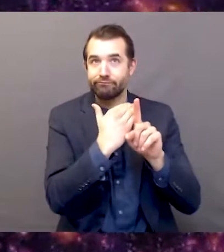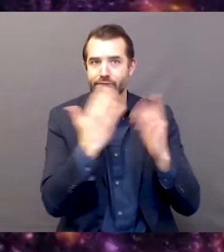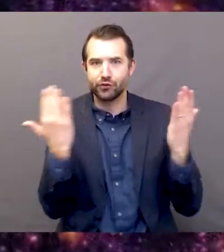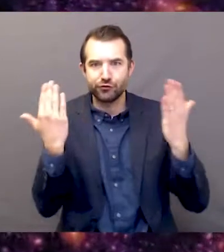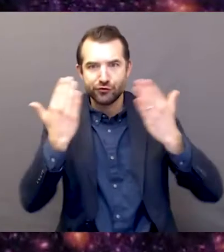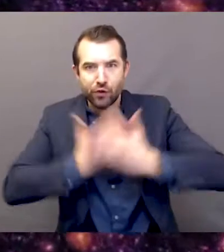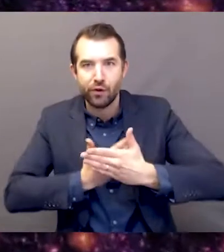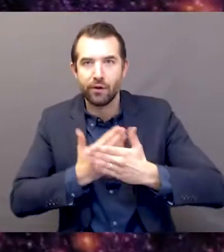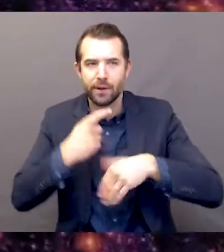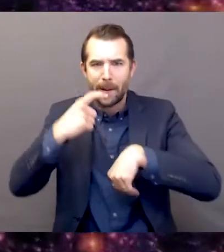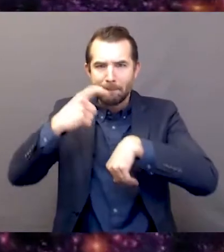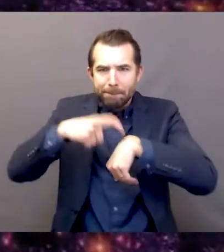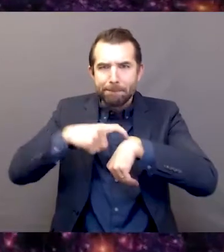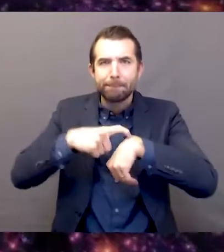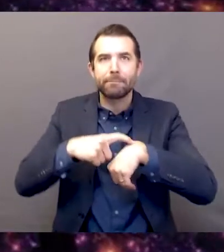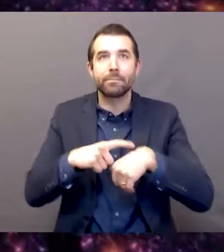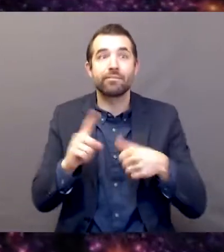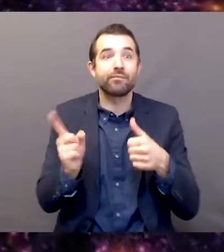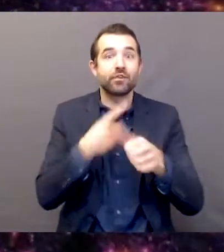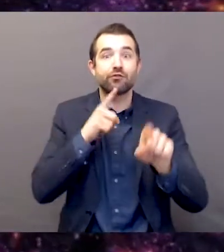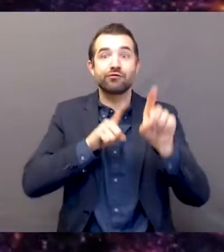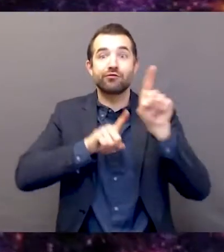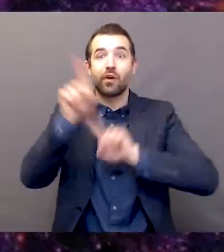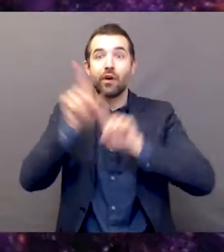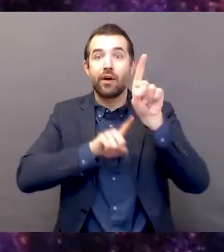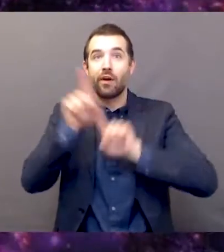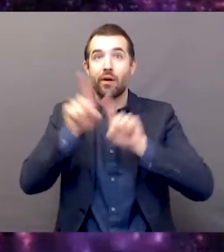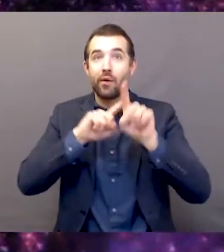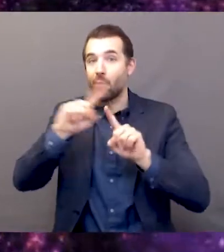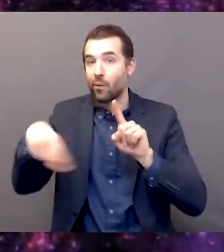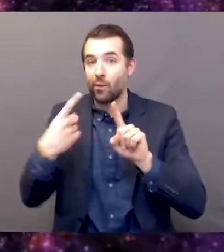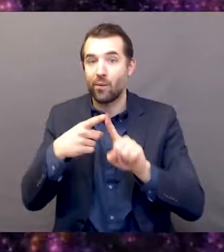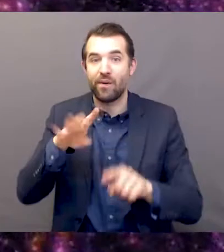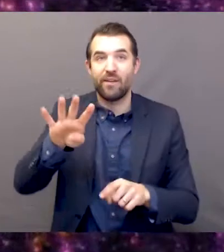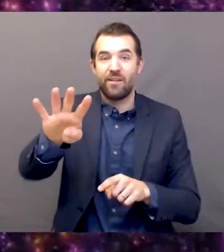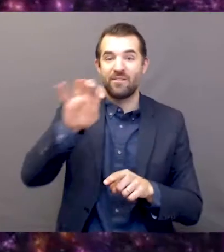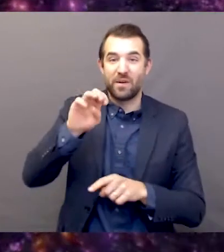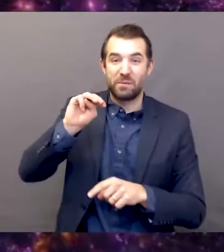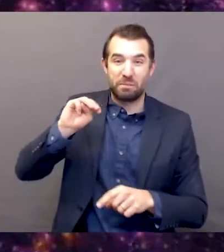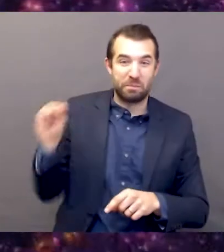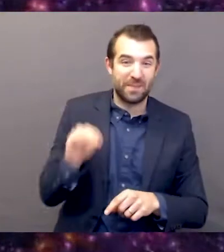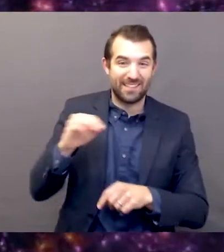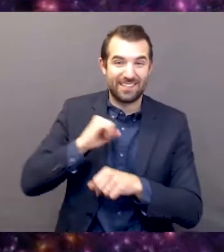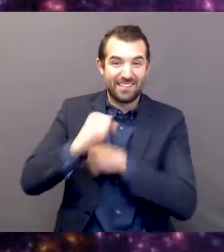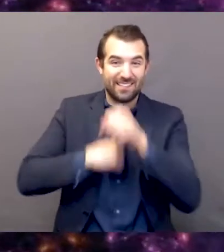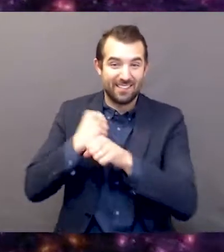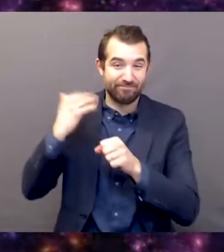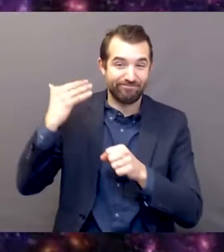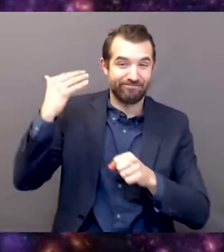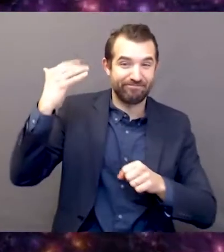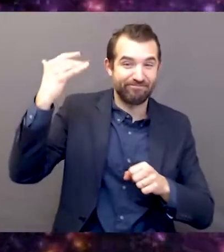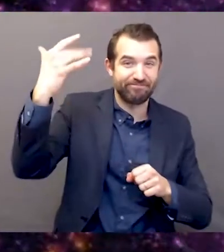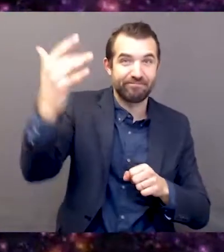first stars were able to form. The first stars are formed after about 400 million years. Slowly but surely, larger